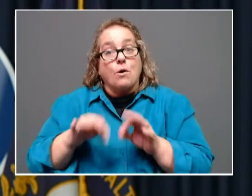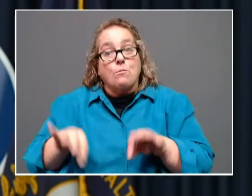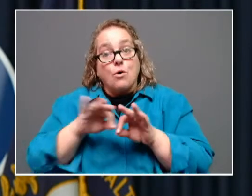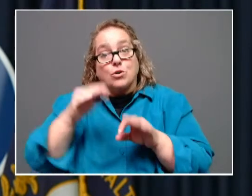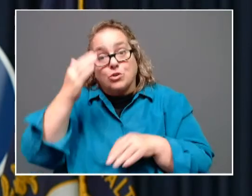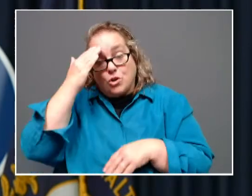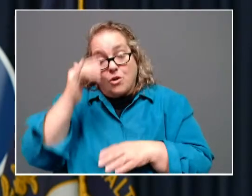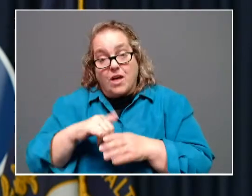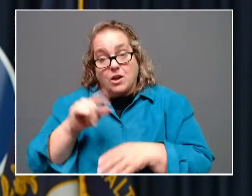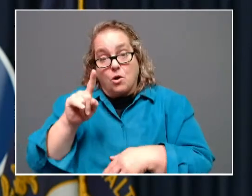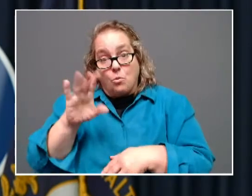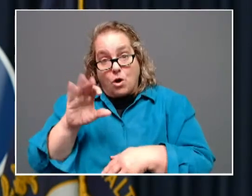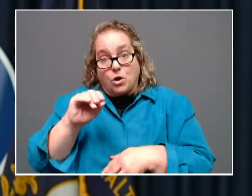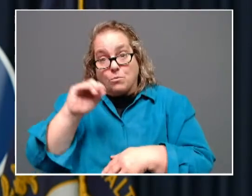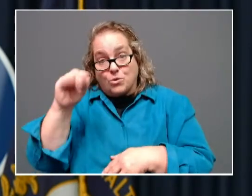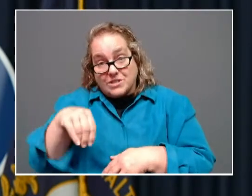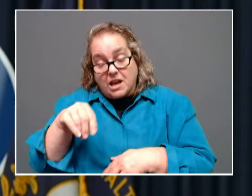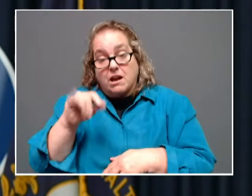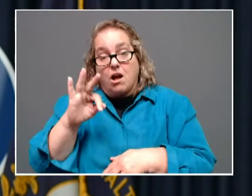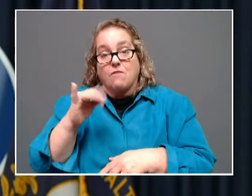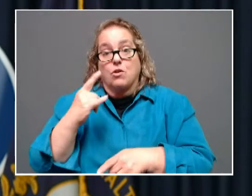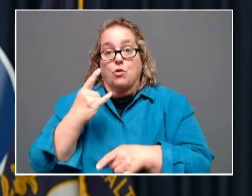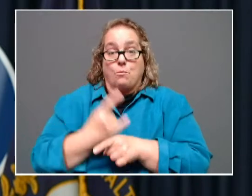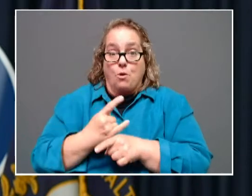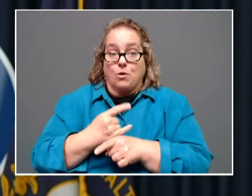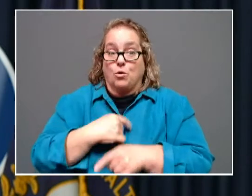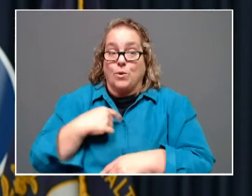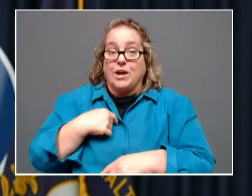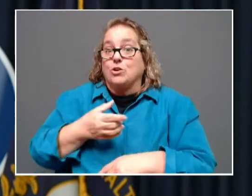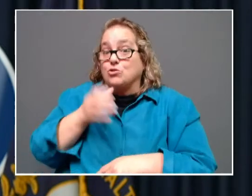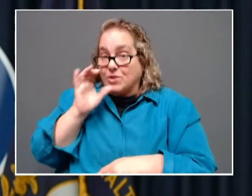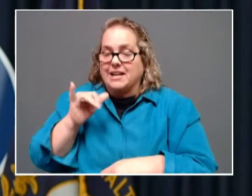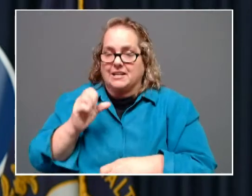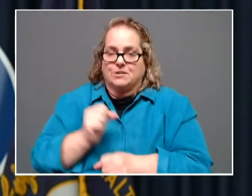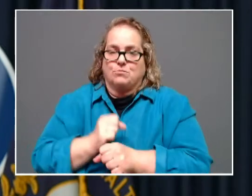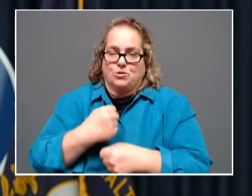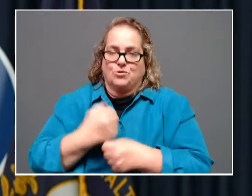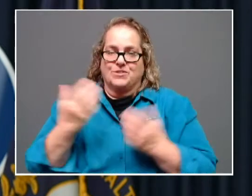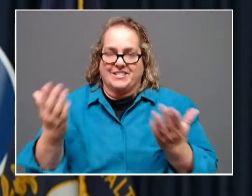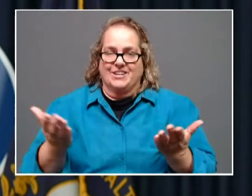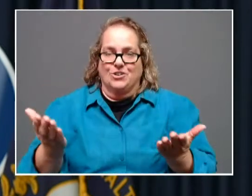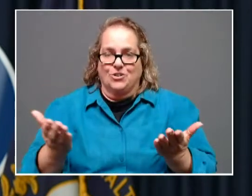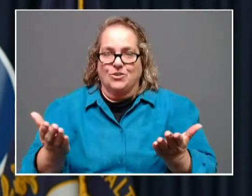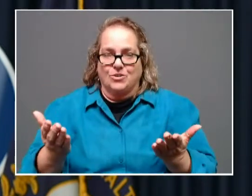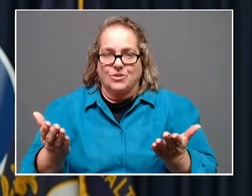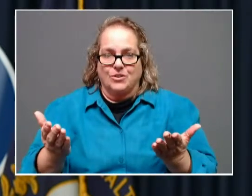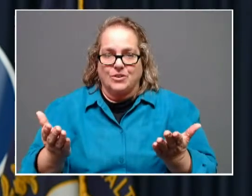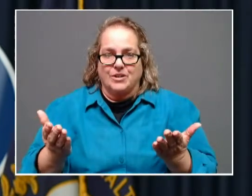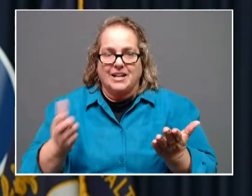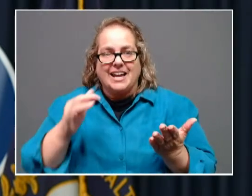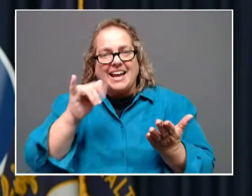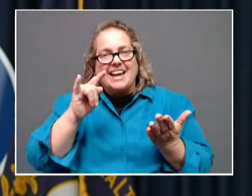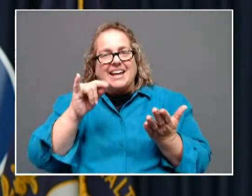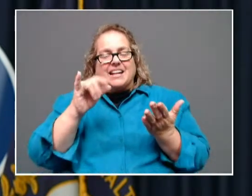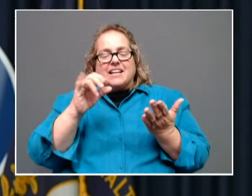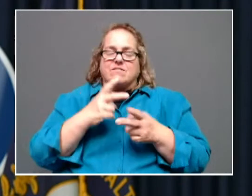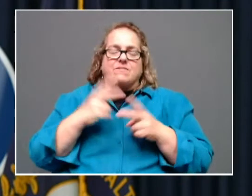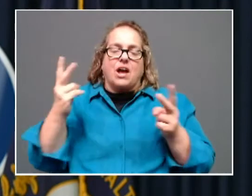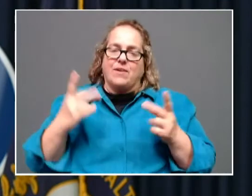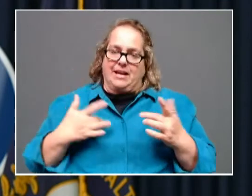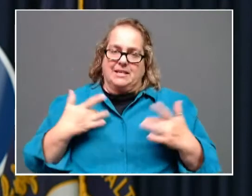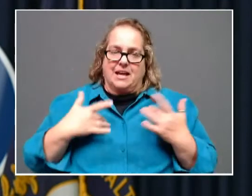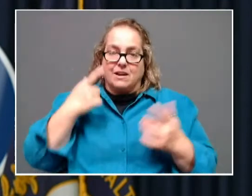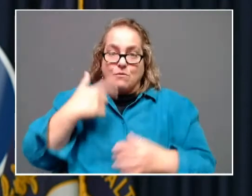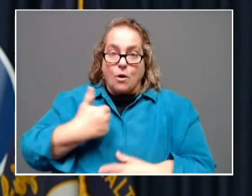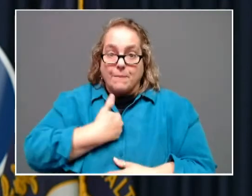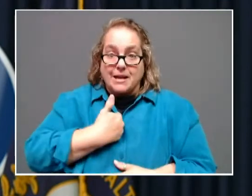worth drinking is produced here. So it is very exciting for myself,